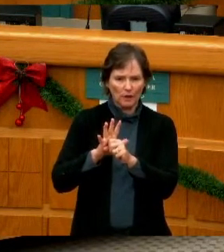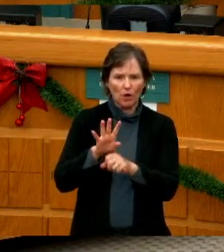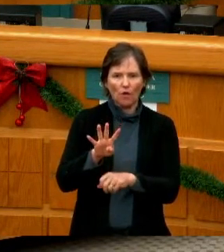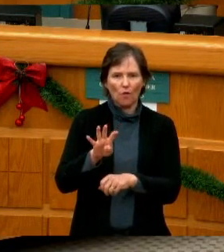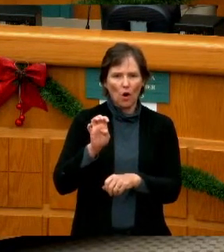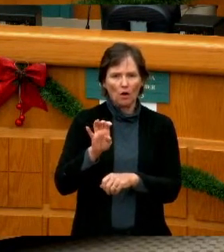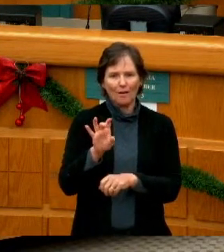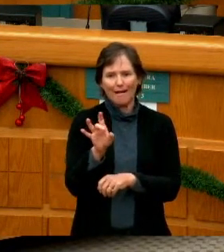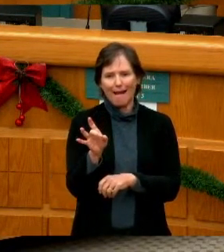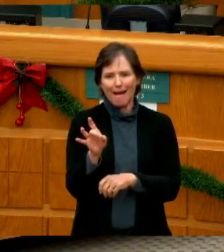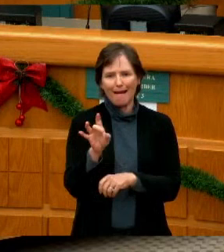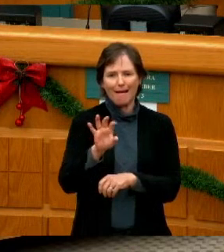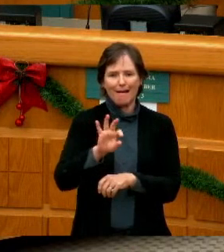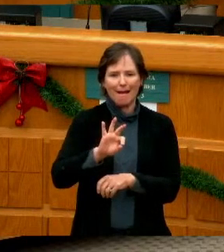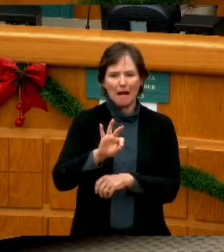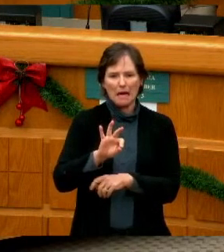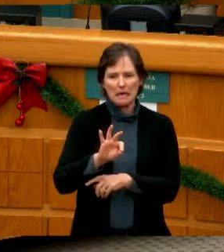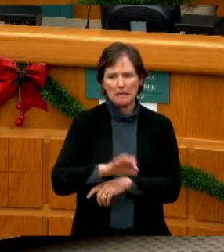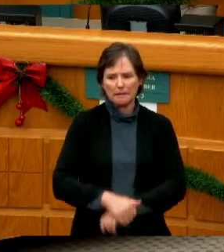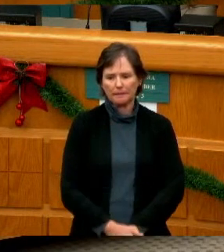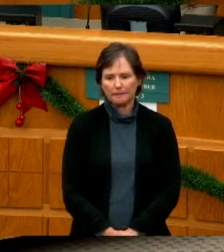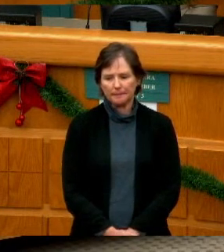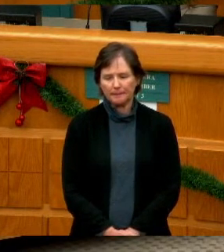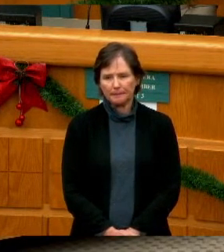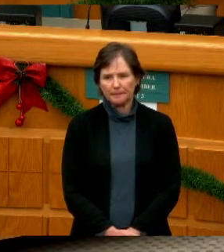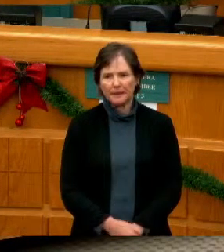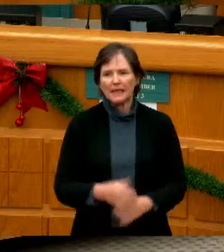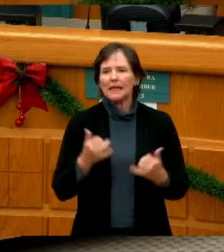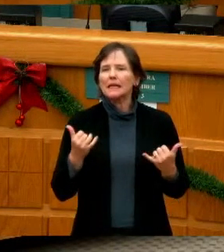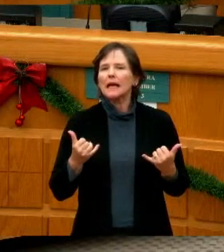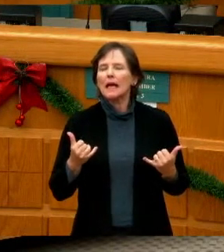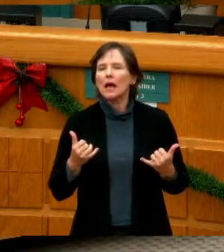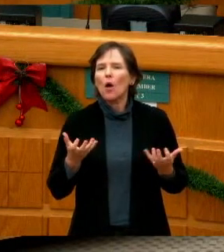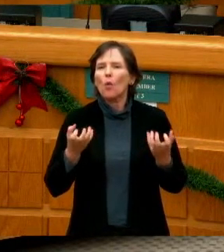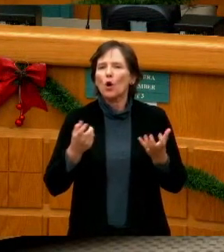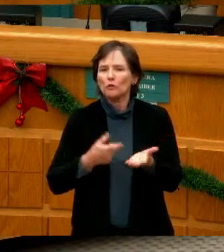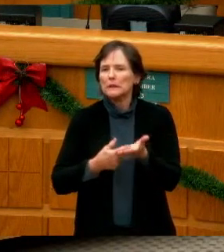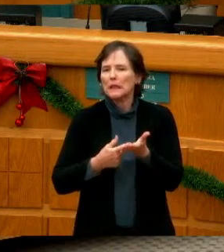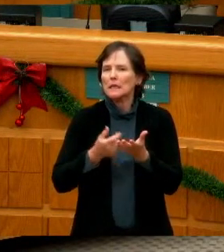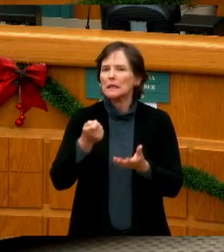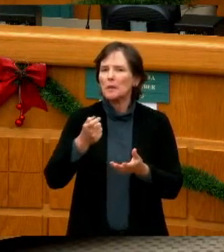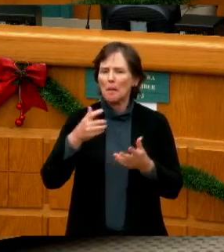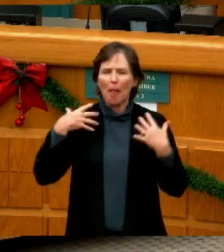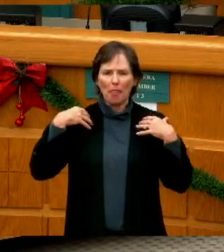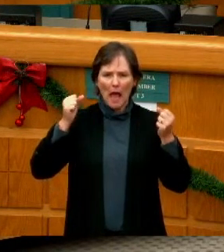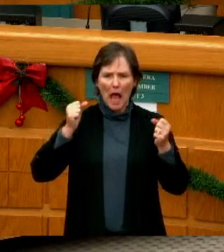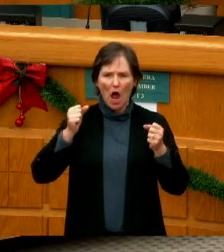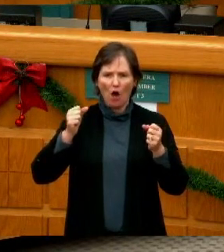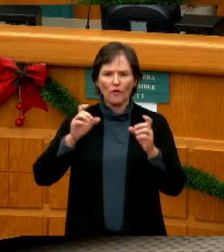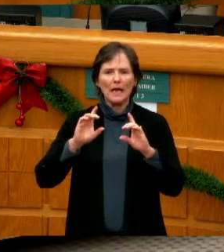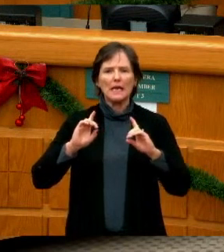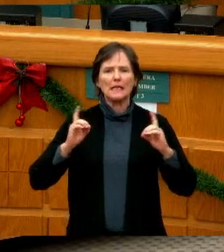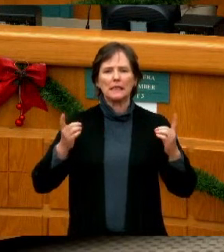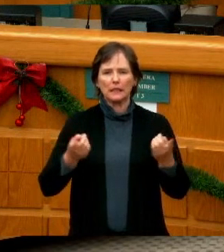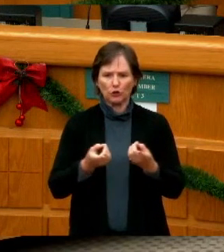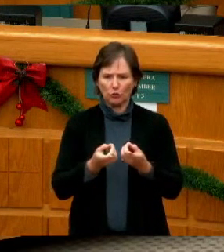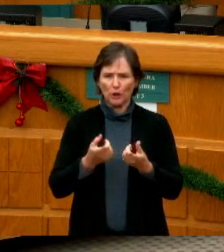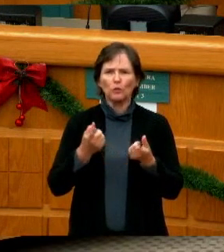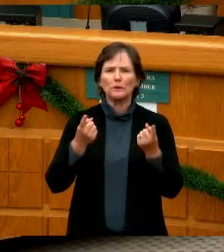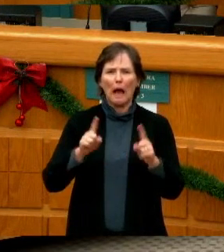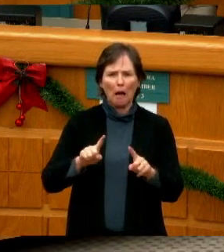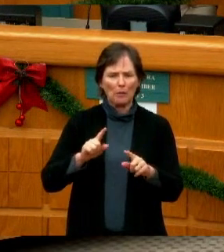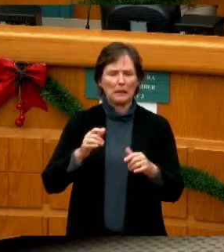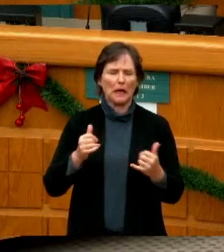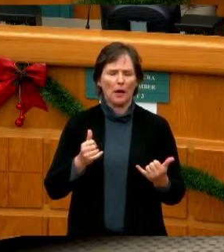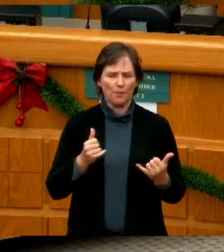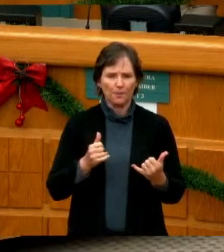Nueces County of 489. So I'm going to talk a little bit about the health district and